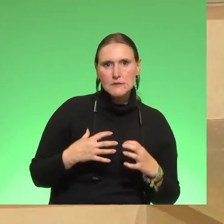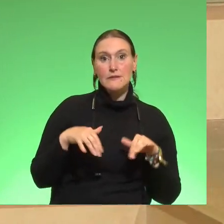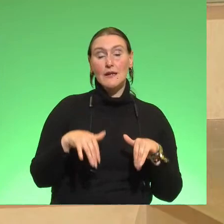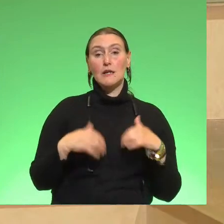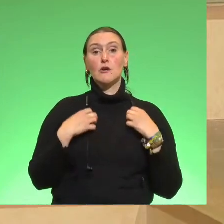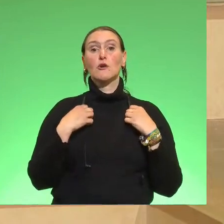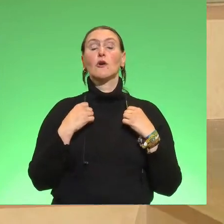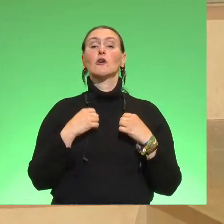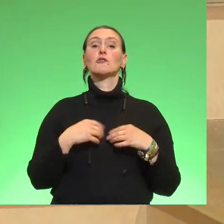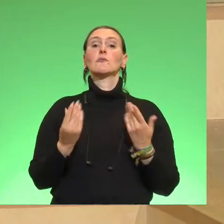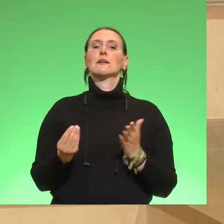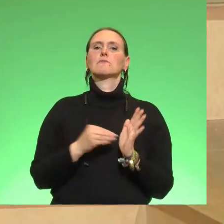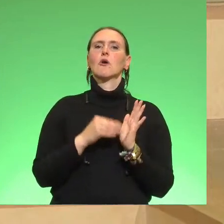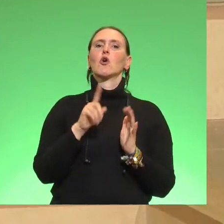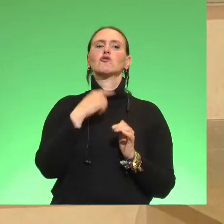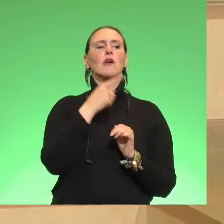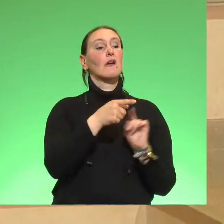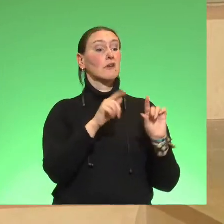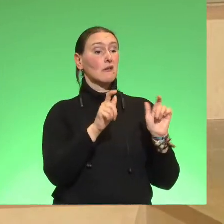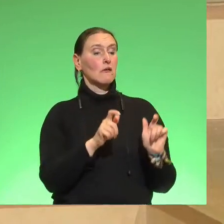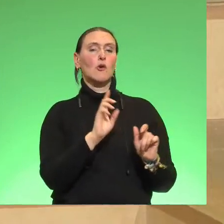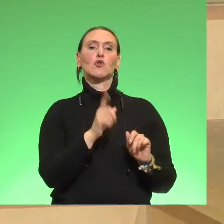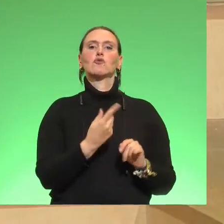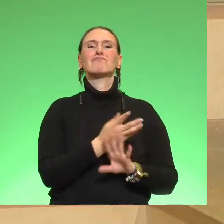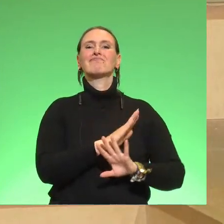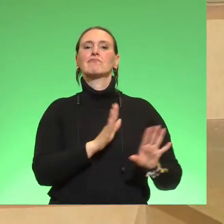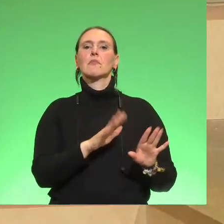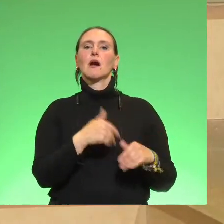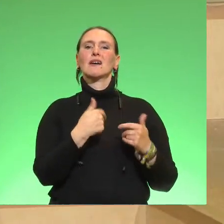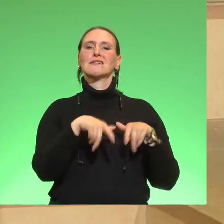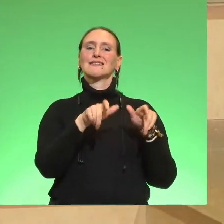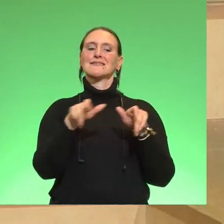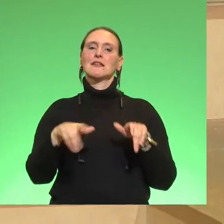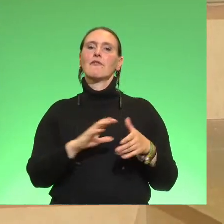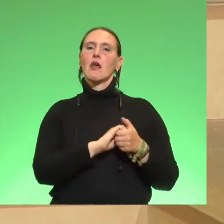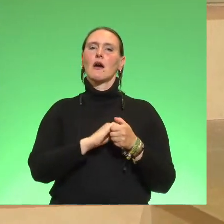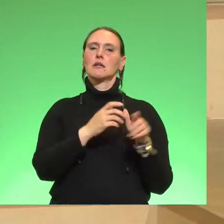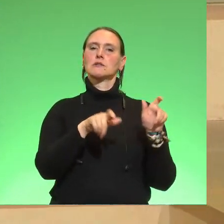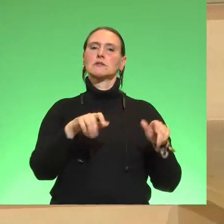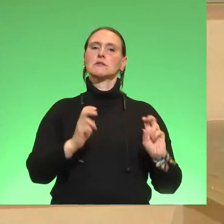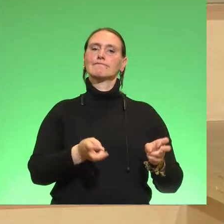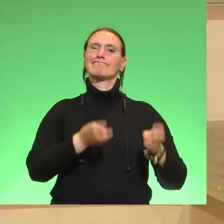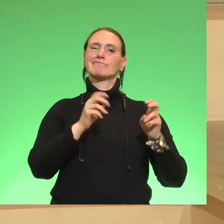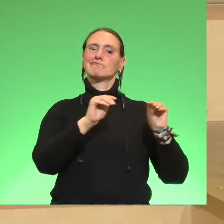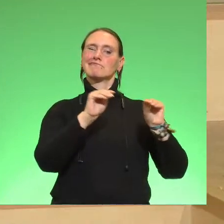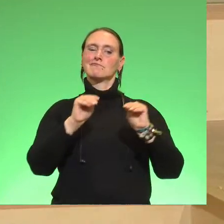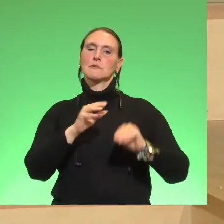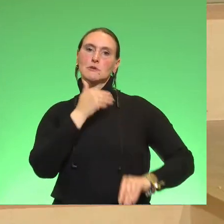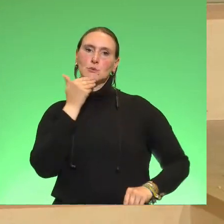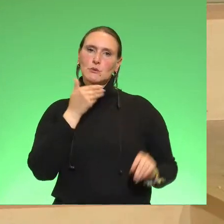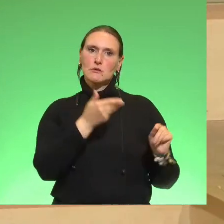framed as primitive or uncivilized by the actual corporation-run empire.